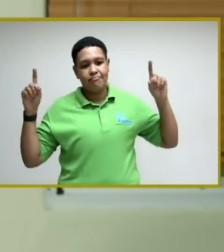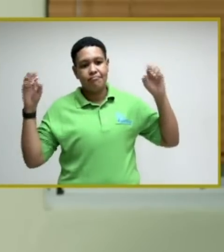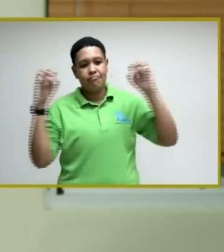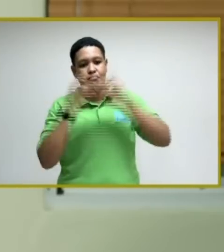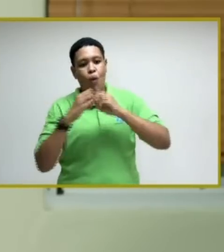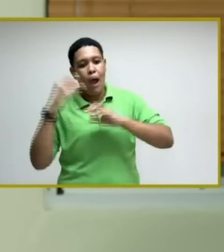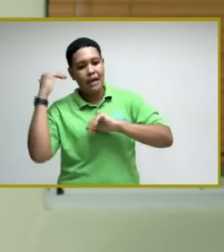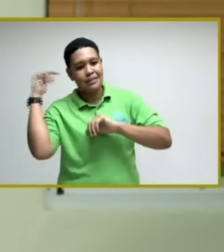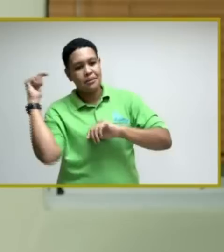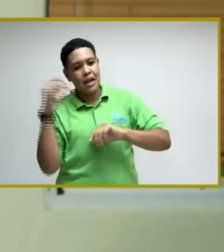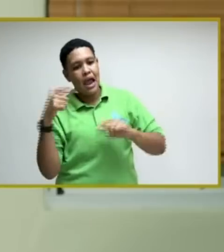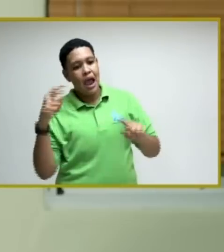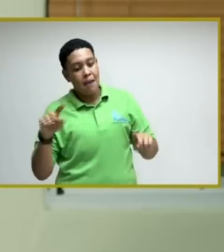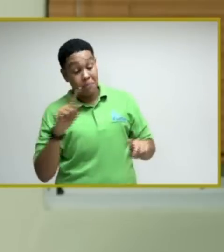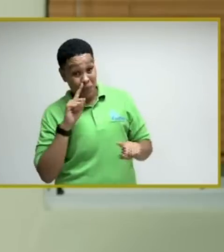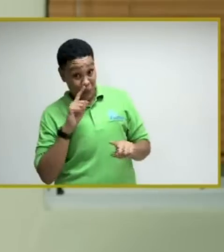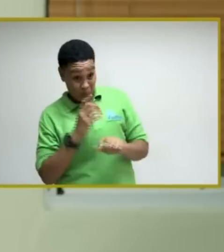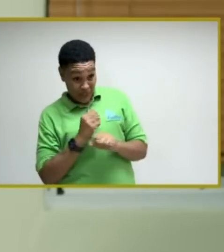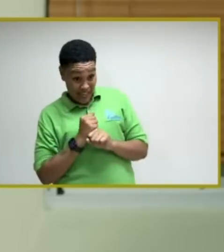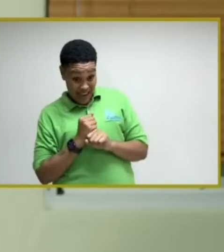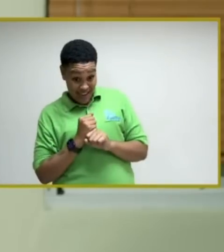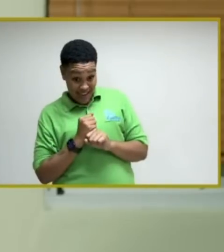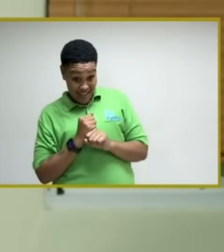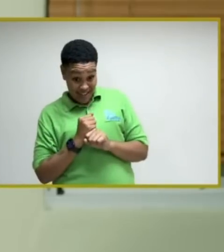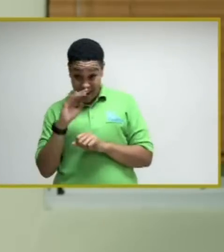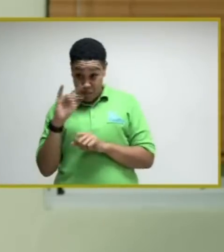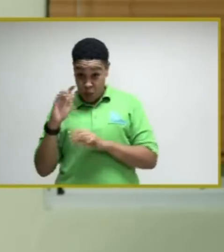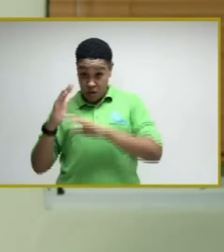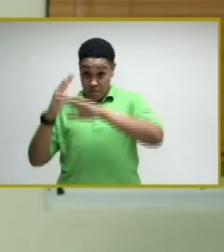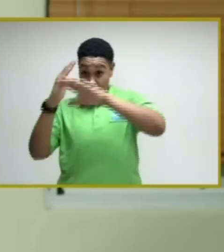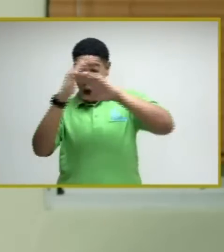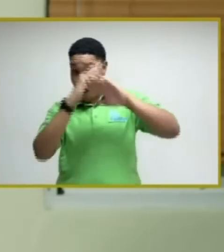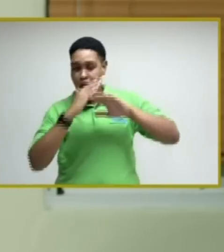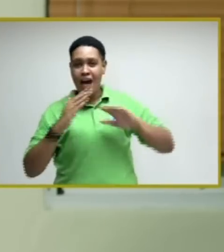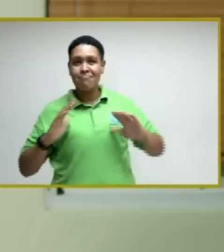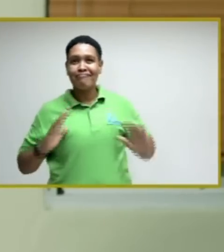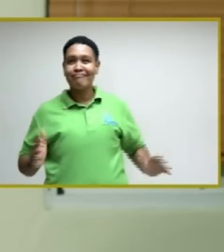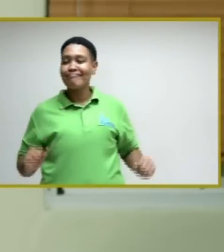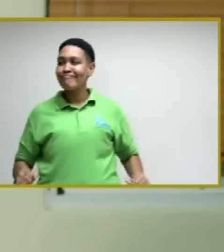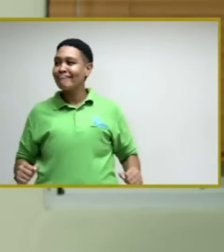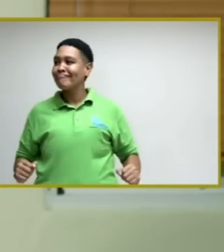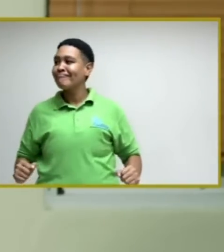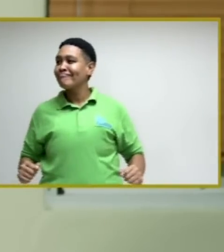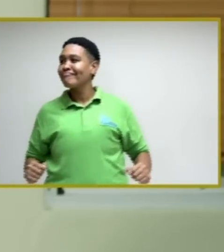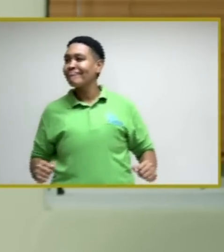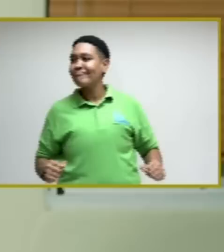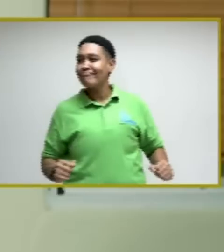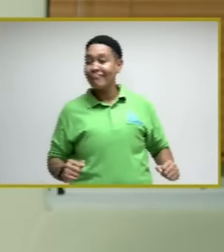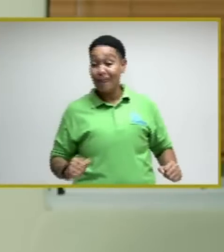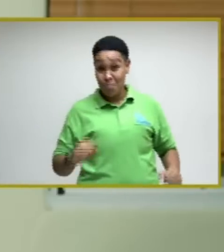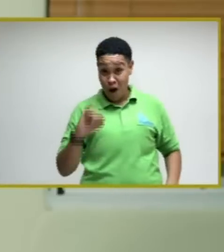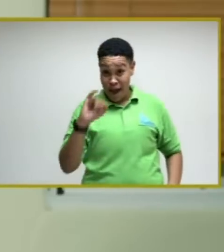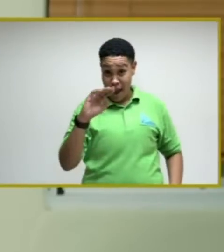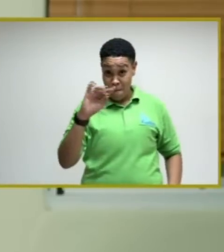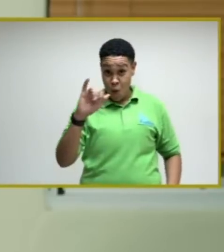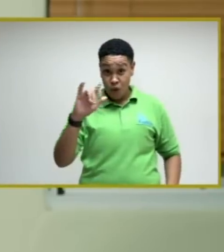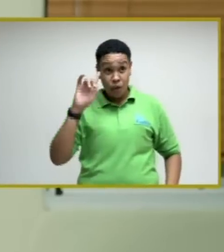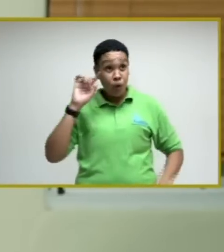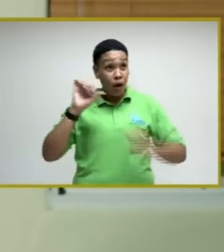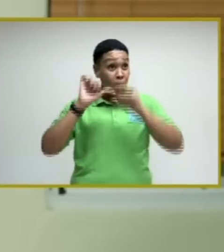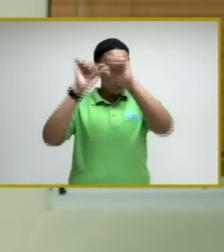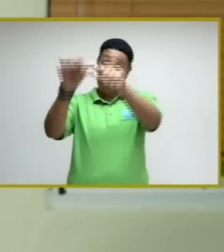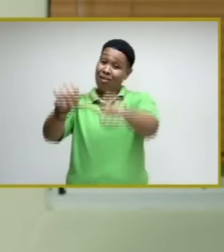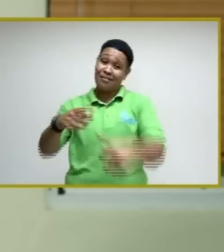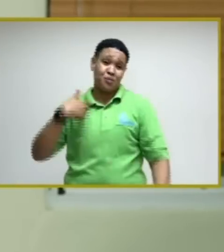in order to get immunity, and then there is no guarantee as to how long that immunity will last.